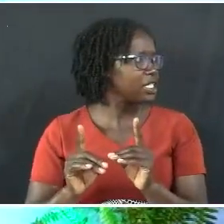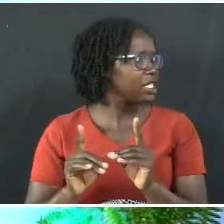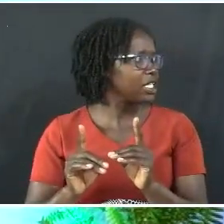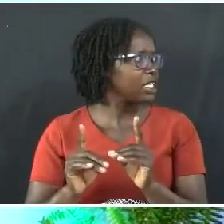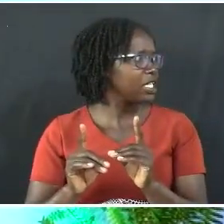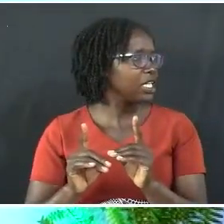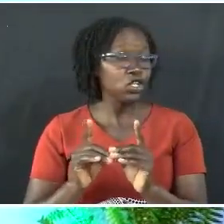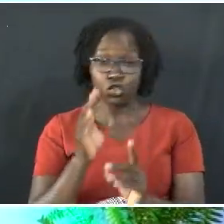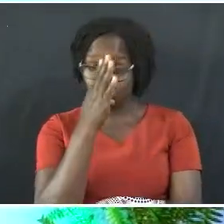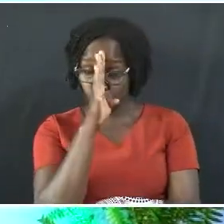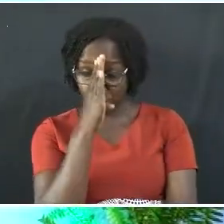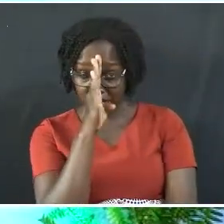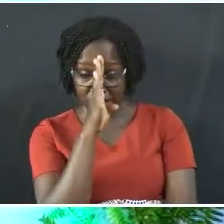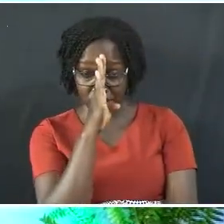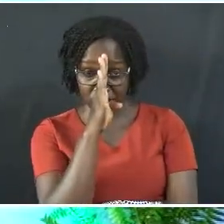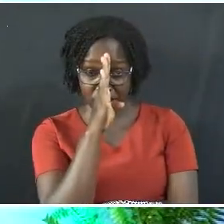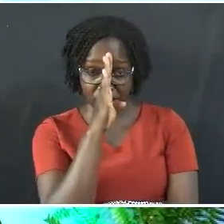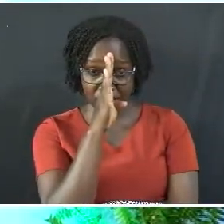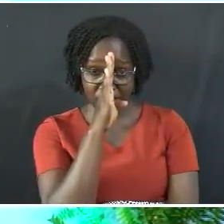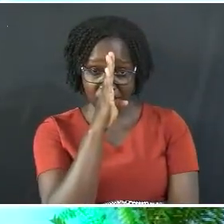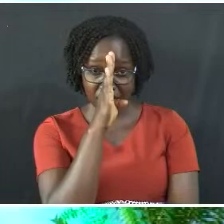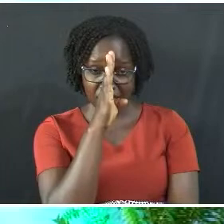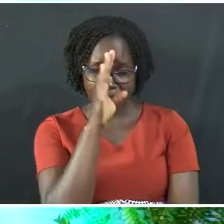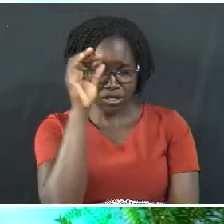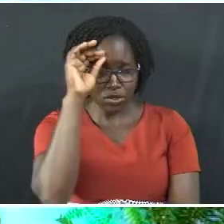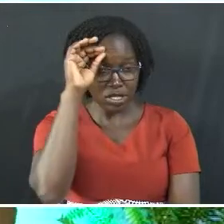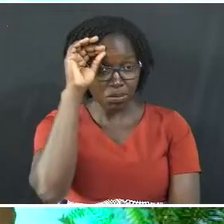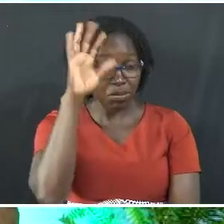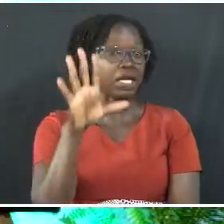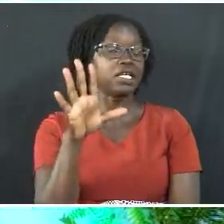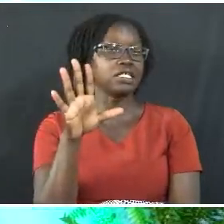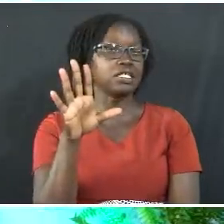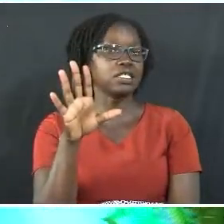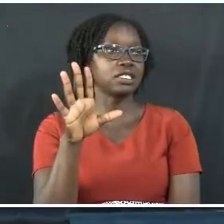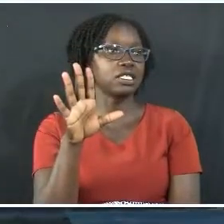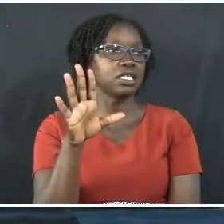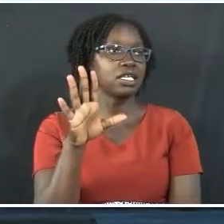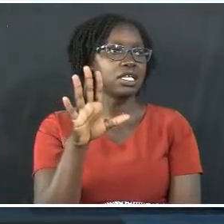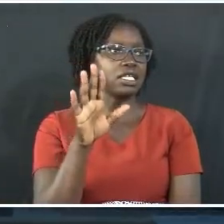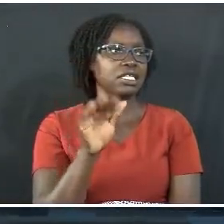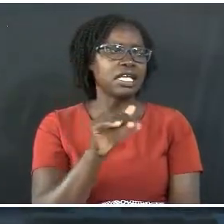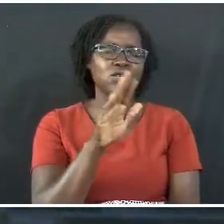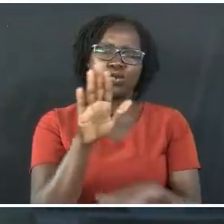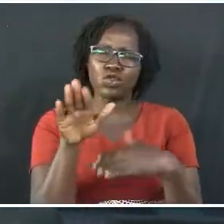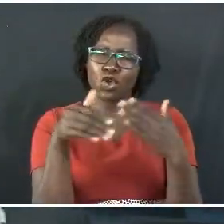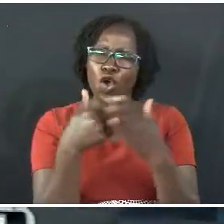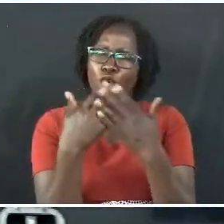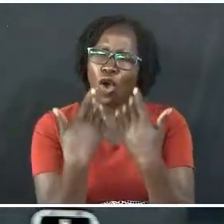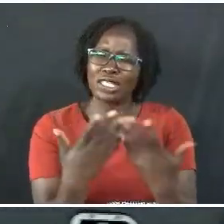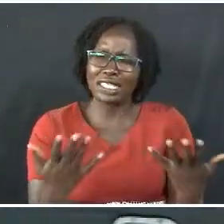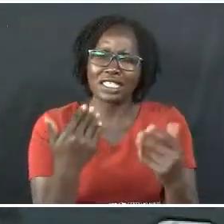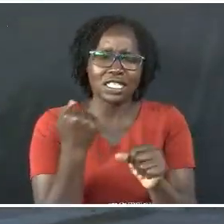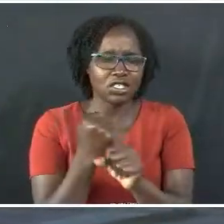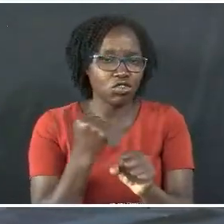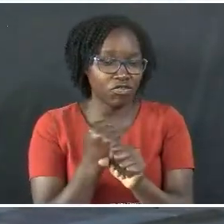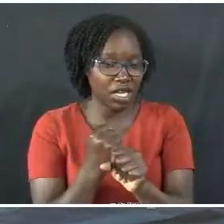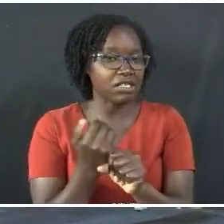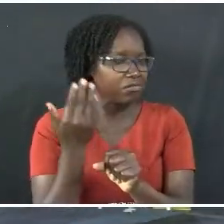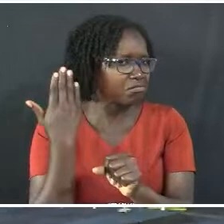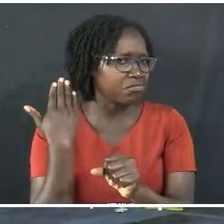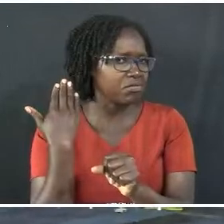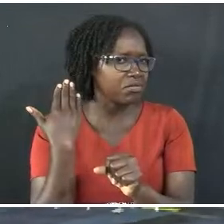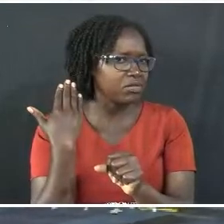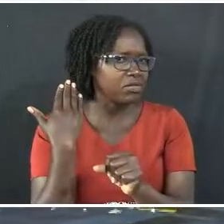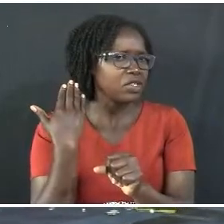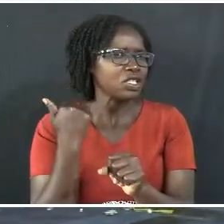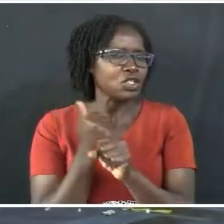You will doubt. It will surprise you that of all the things that you have done,